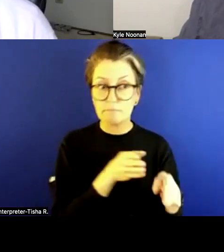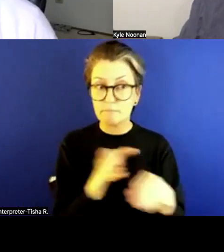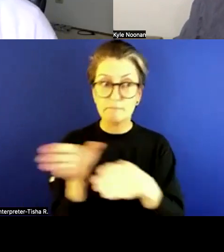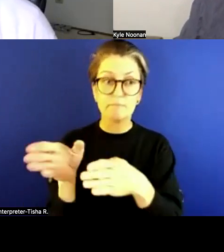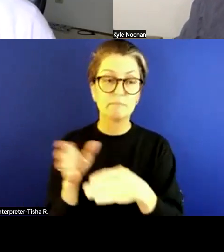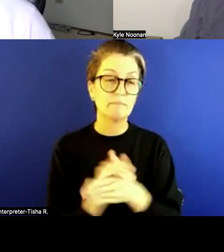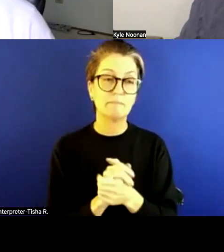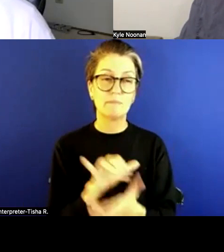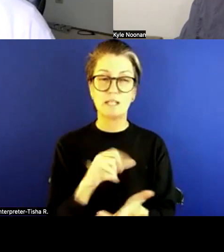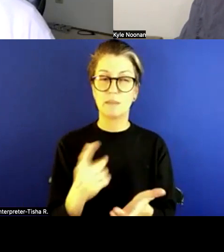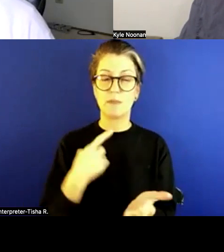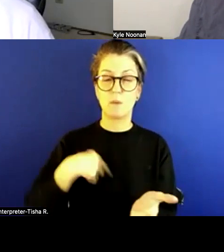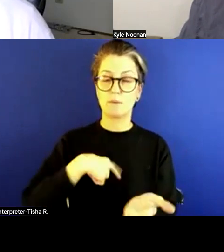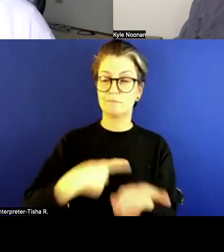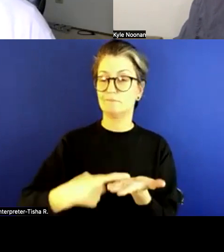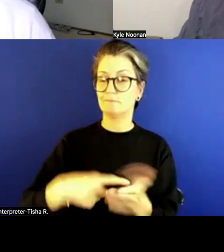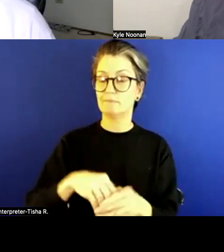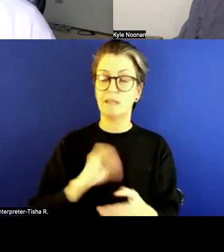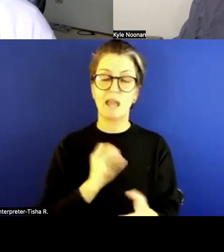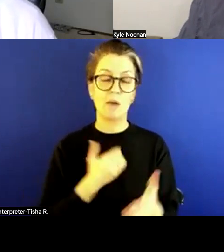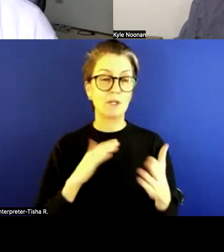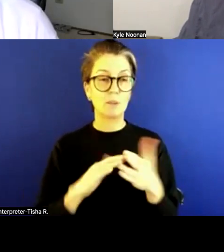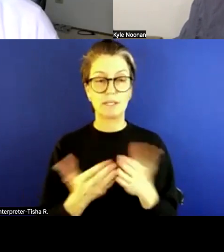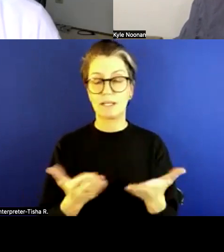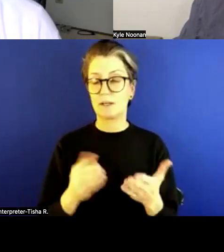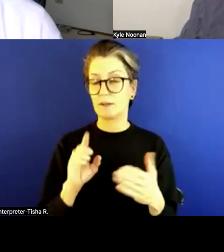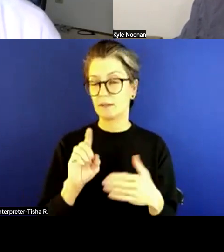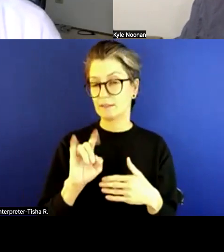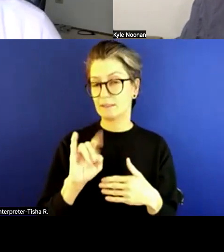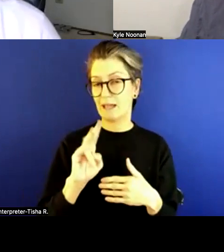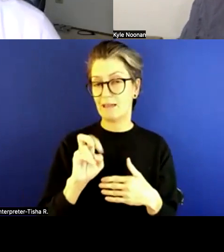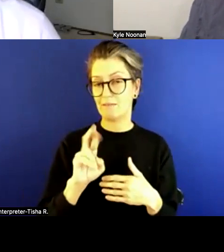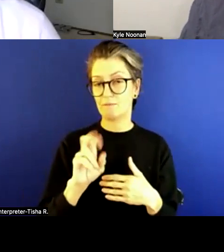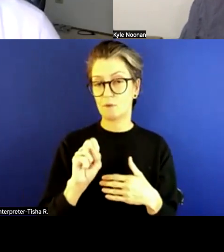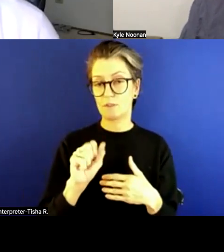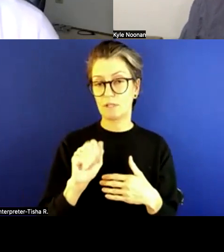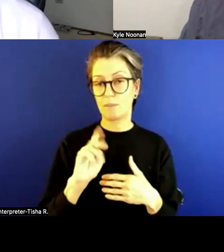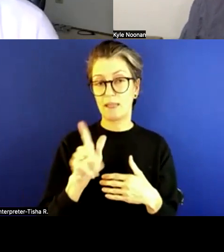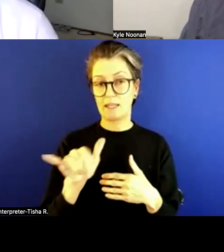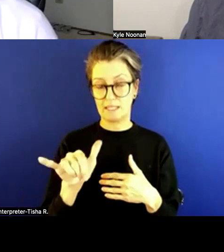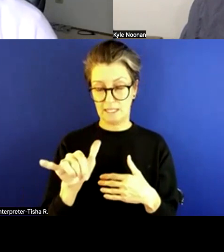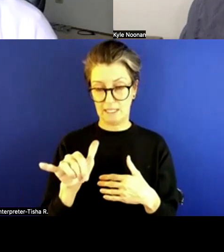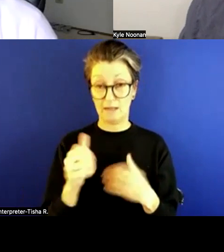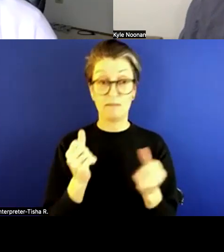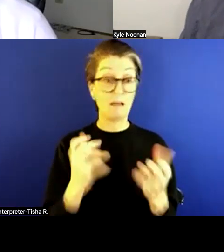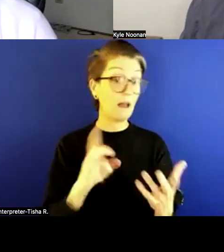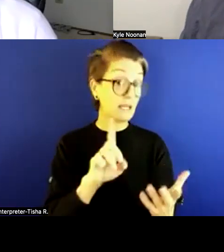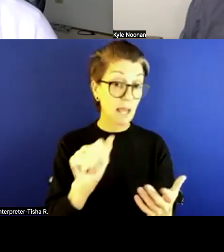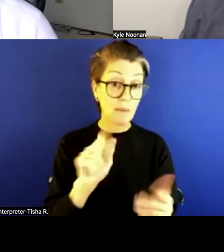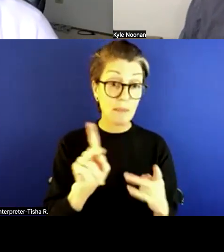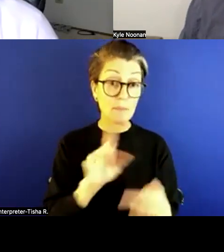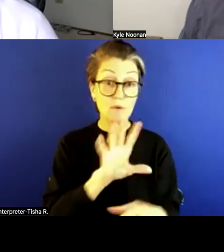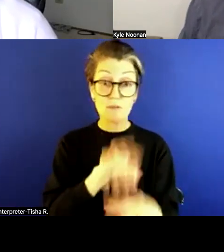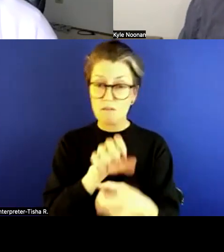that we talk about in our community at Diversability too, is that just because a lot of disabled folks go into advocacy doesn't mean